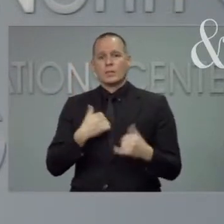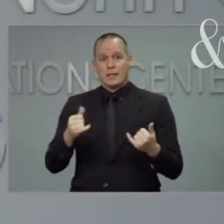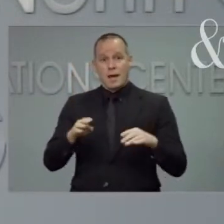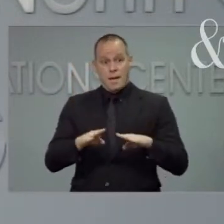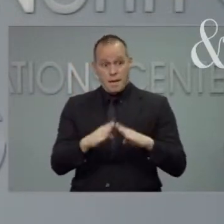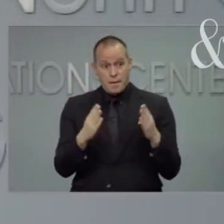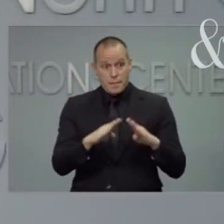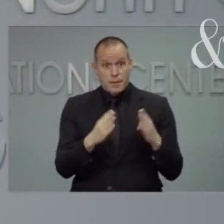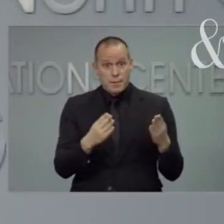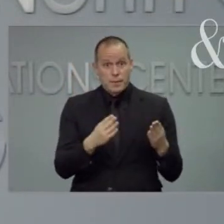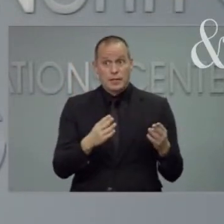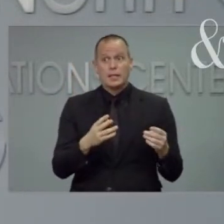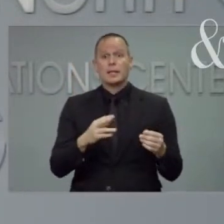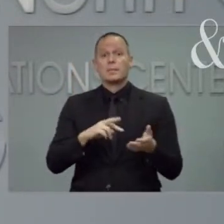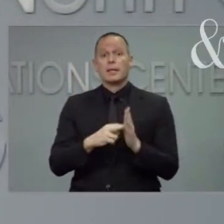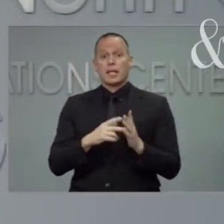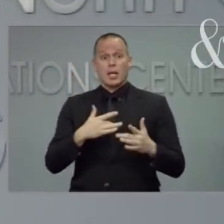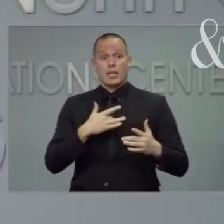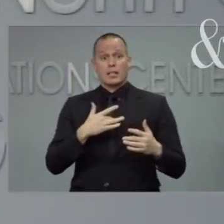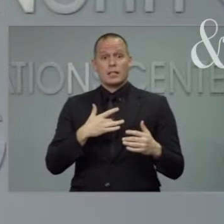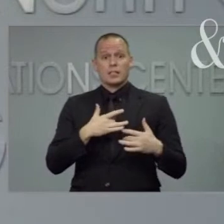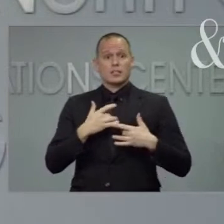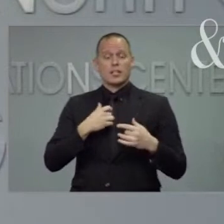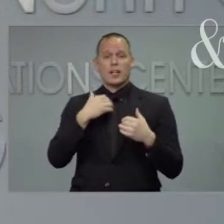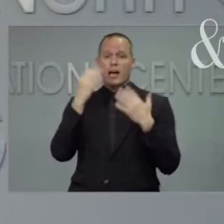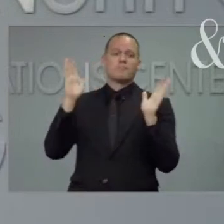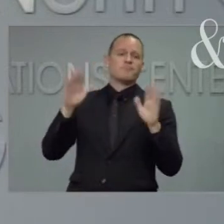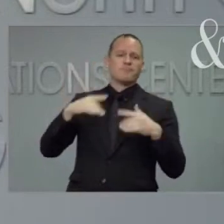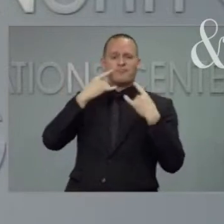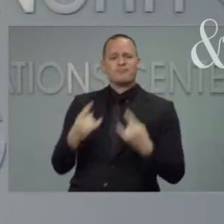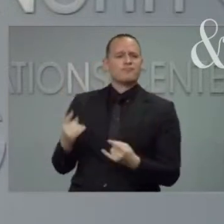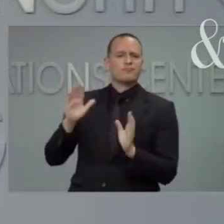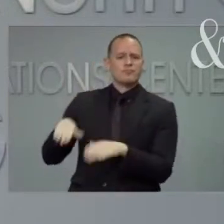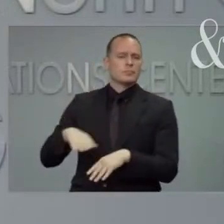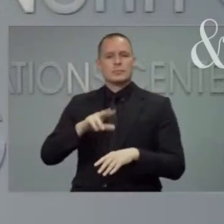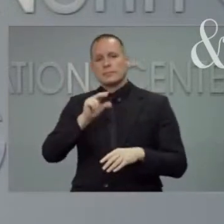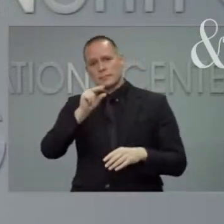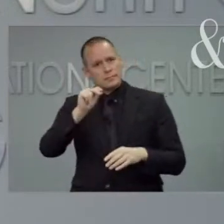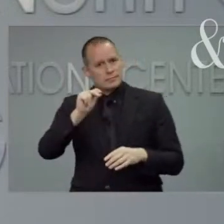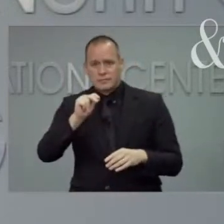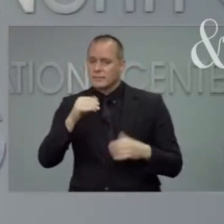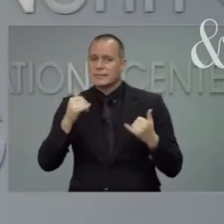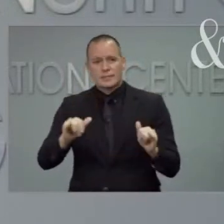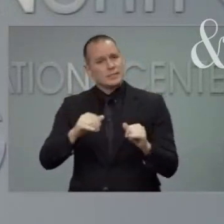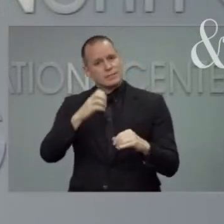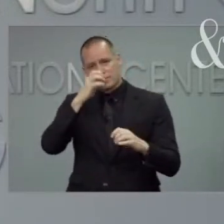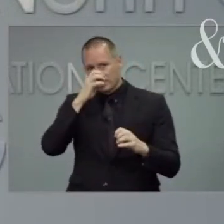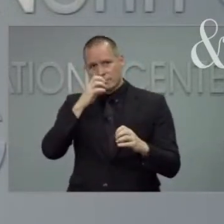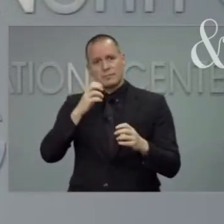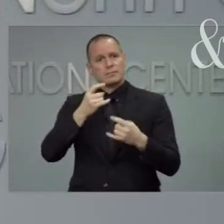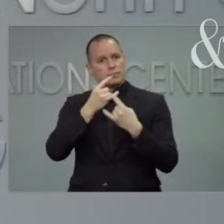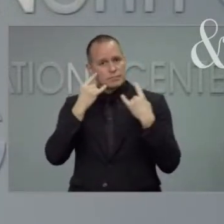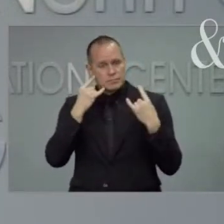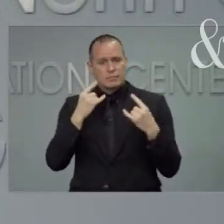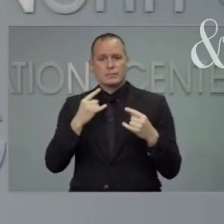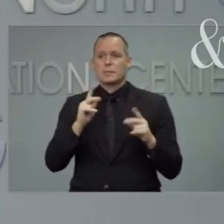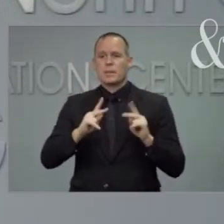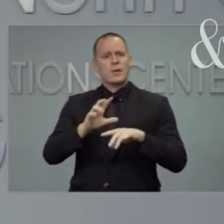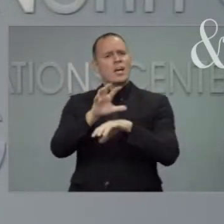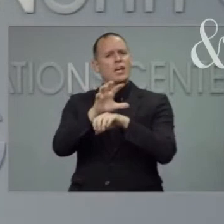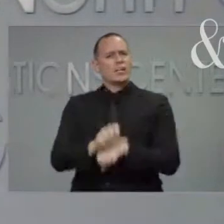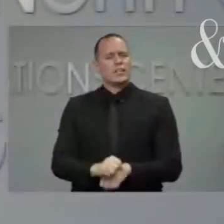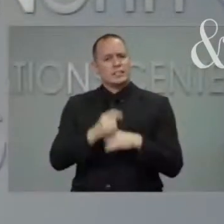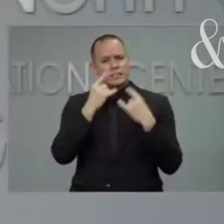emphasize mask and social distancing. And we believe that since people are getting more used to this, that people can do